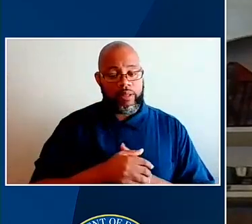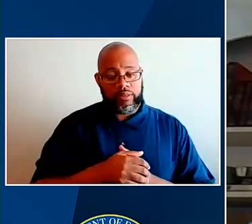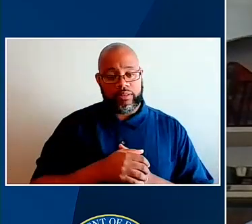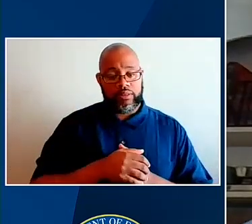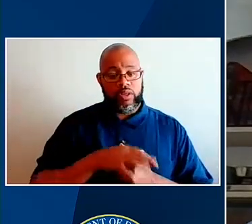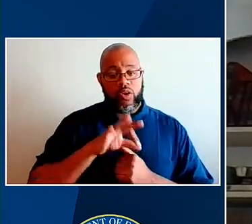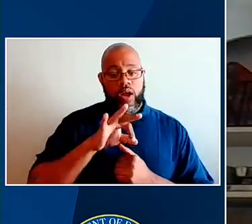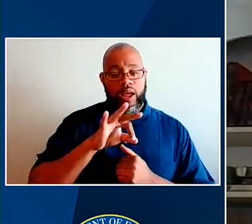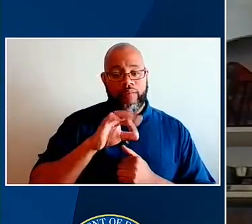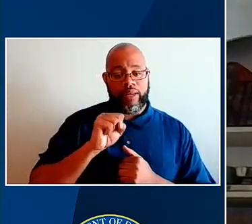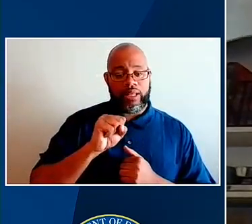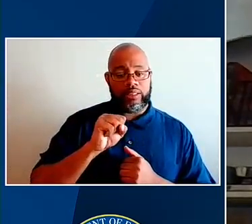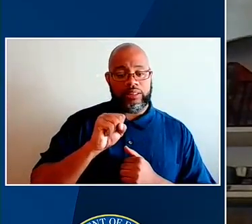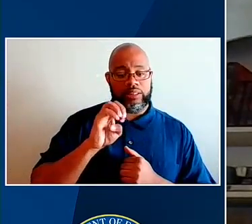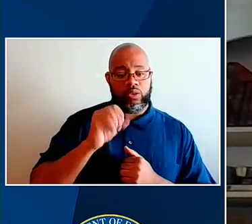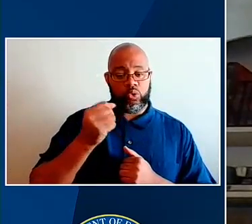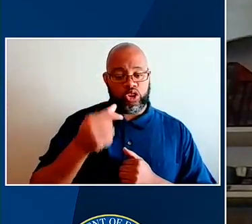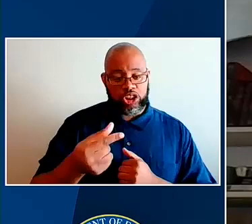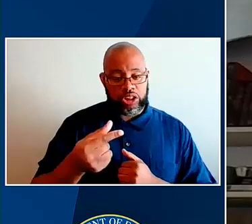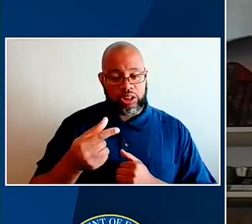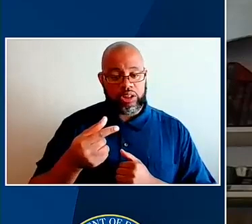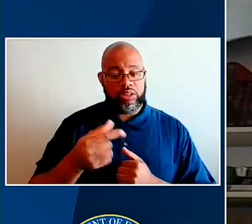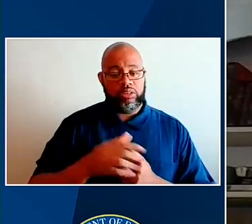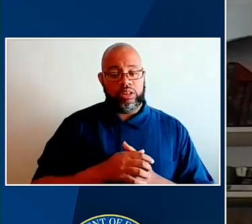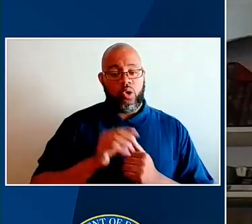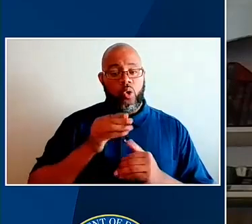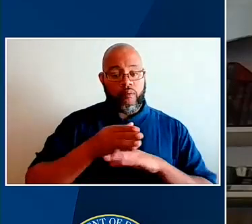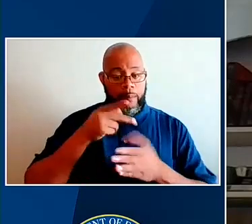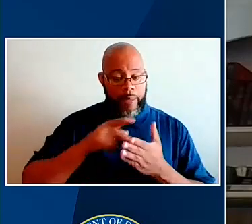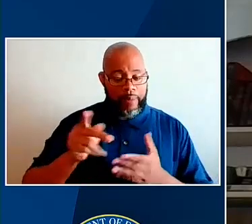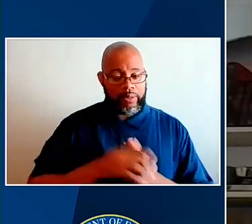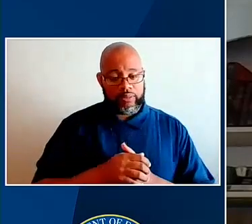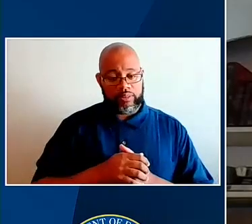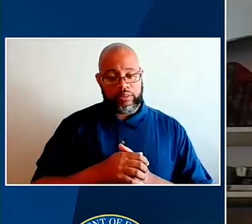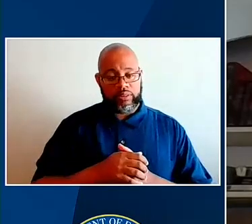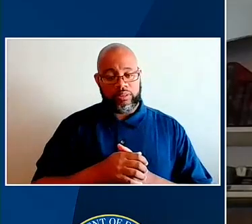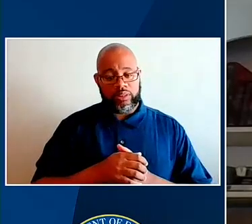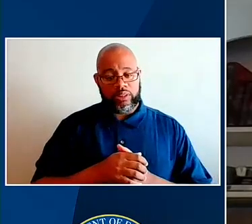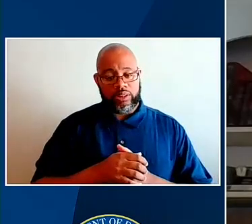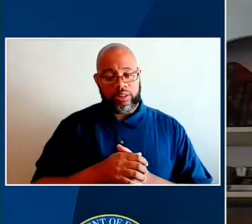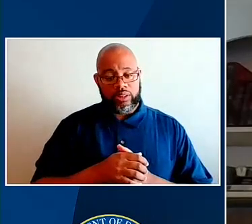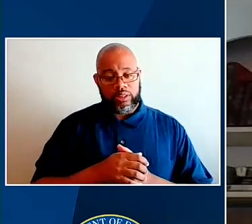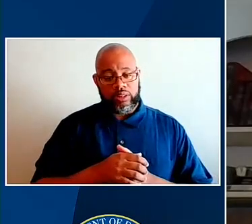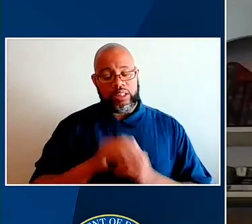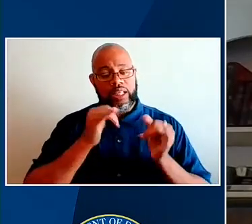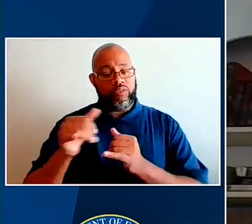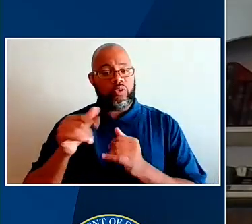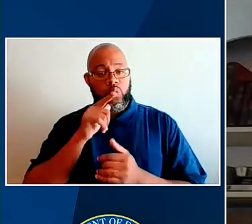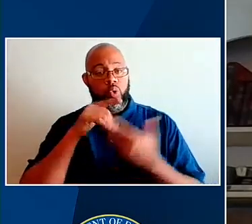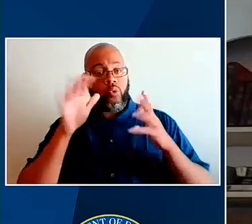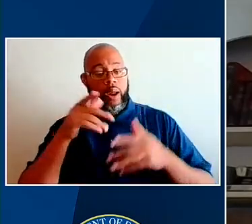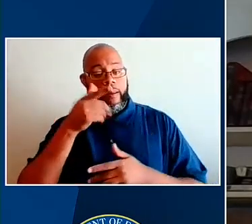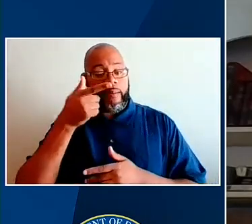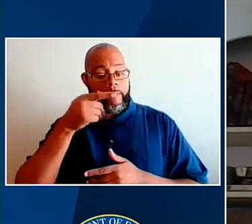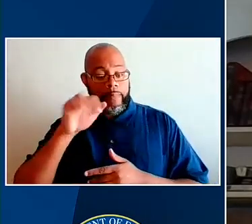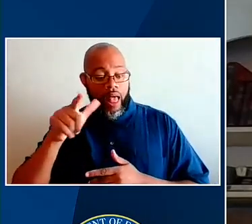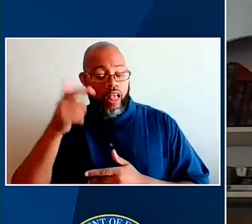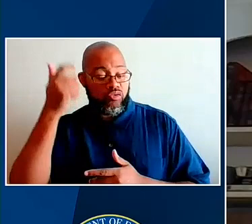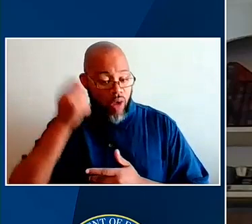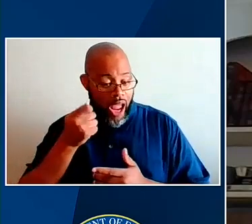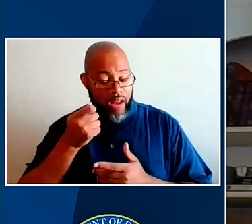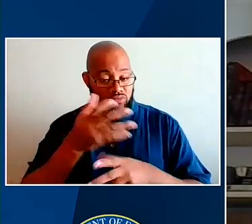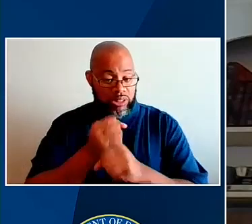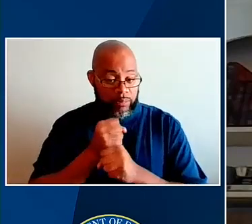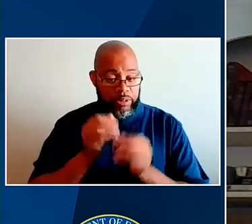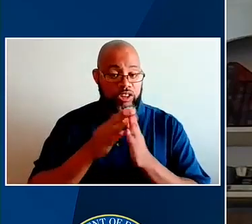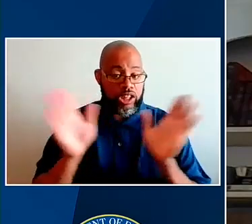overpayments. One is to people with need, and then FSCOG is individuals who are already Pell Grant recipients,